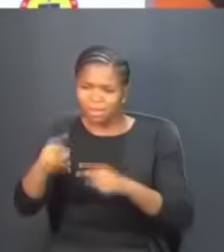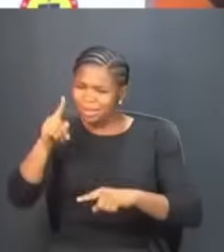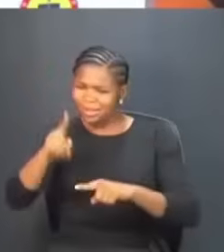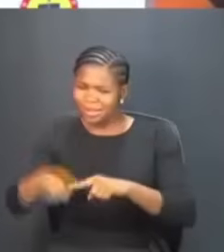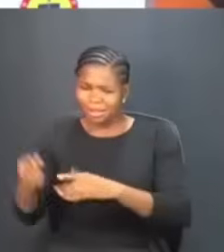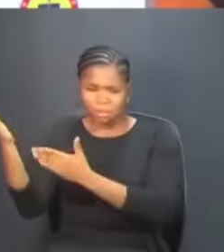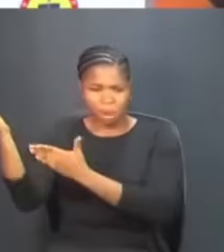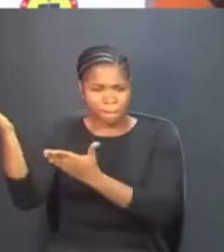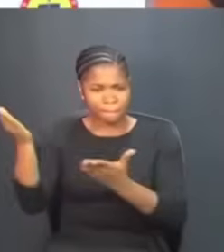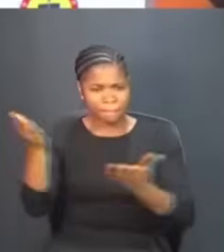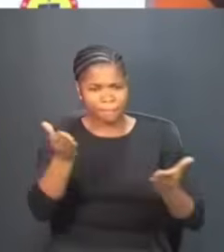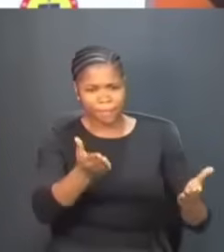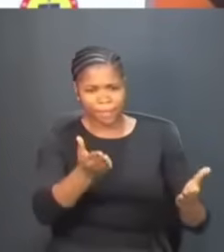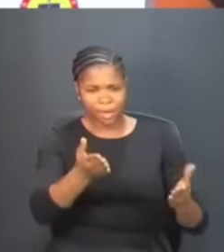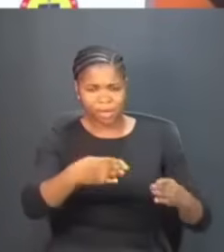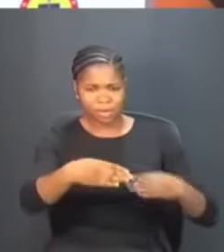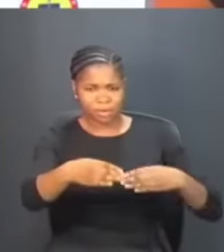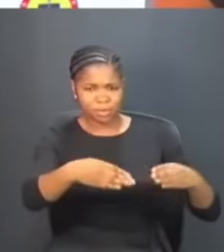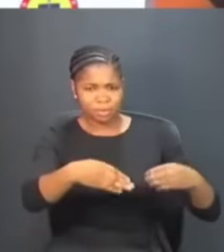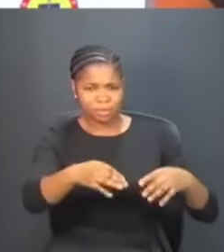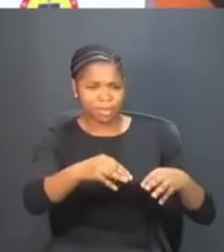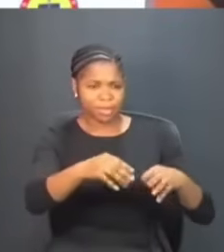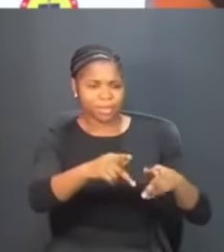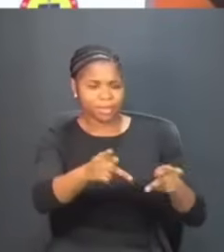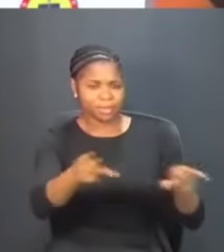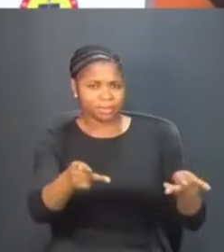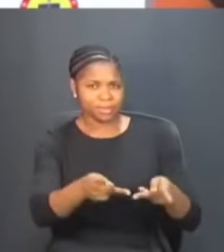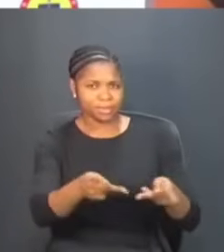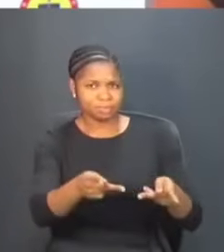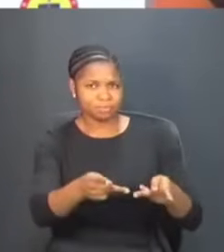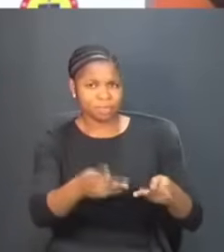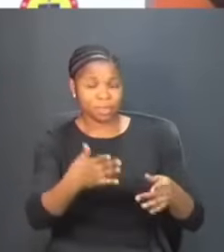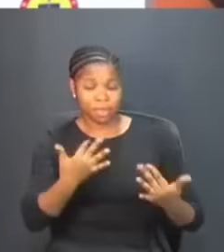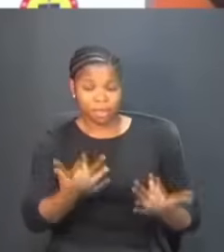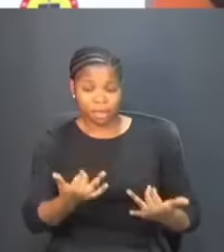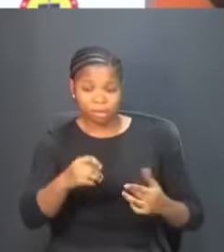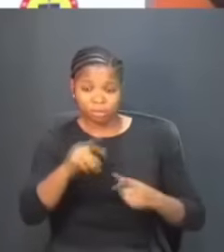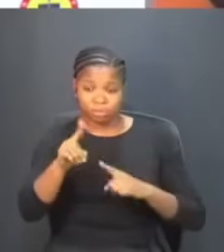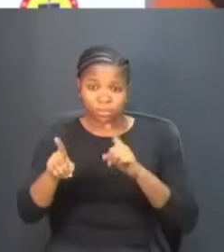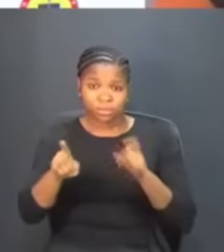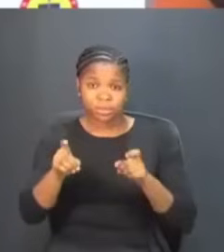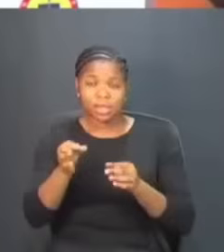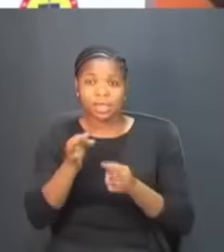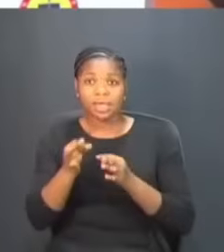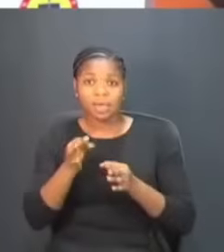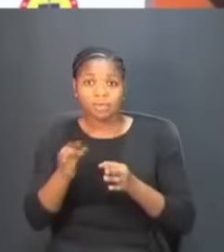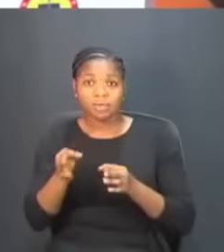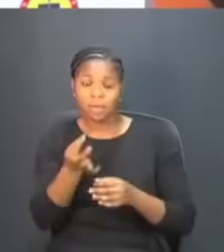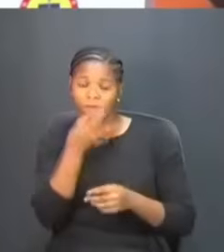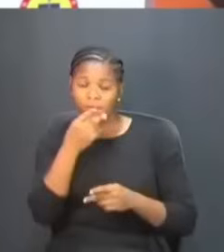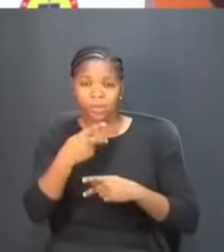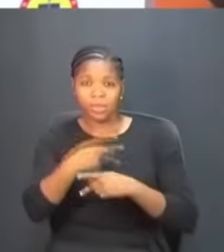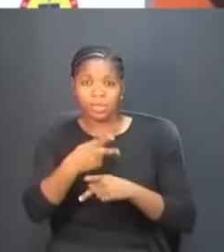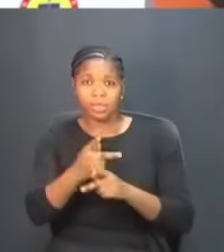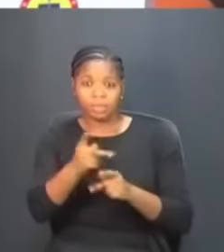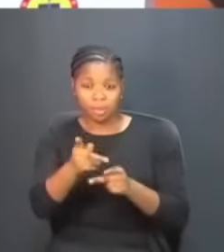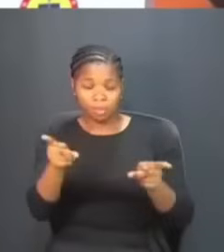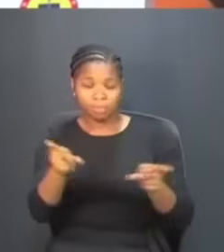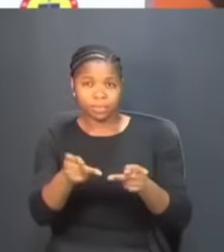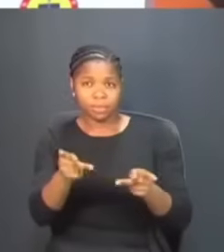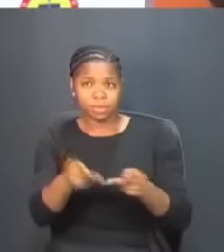is, if the buffer stock has been or is supposed to be strengthened in this year, how much have